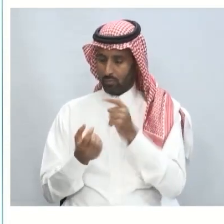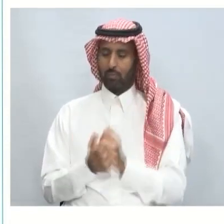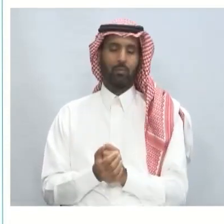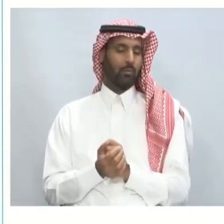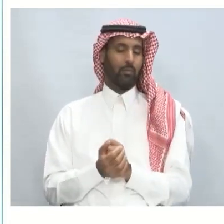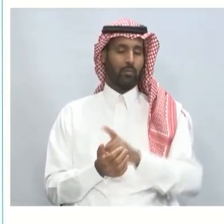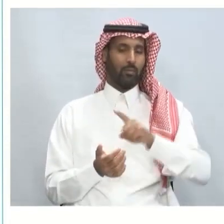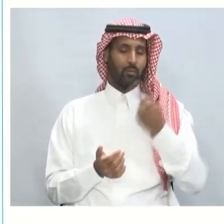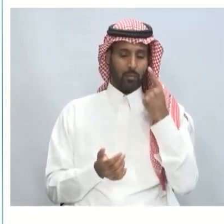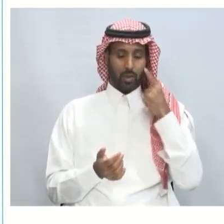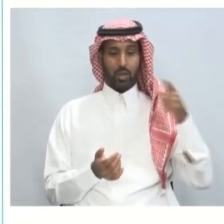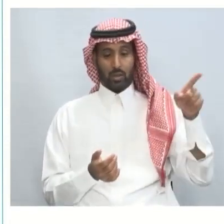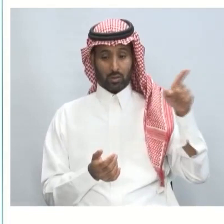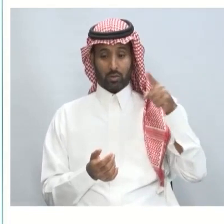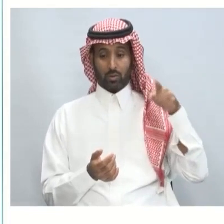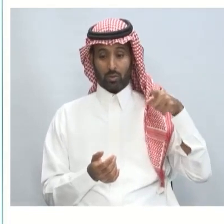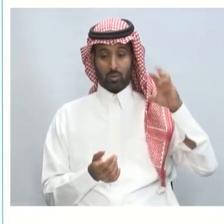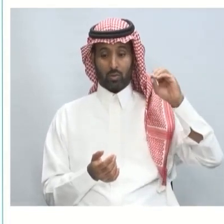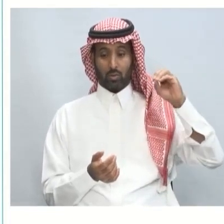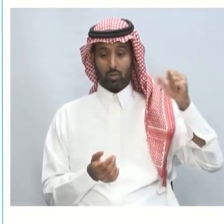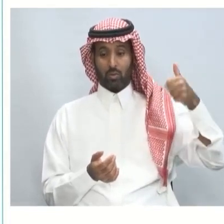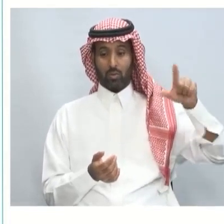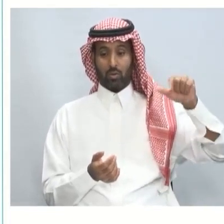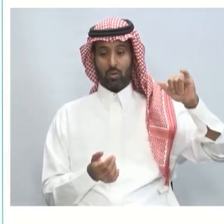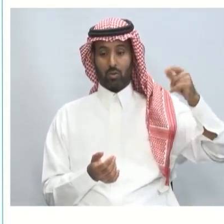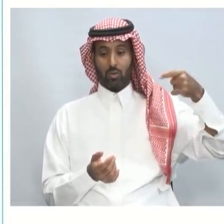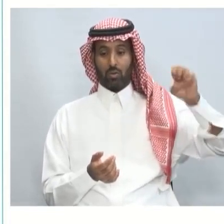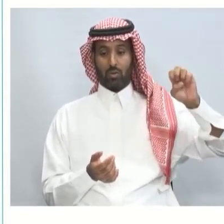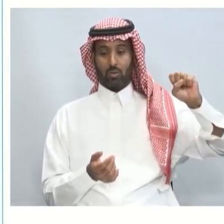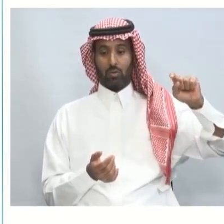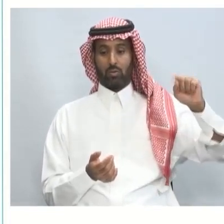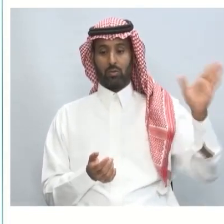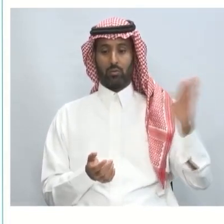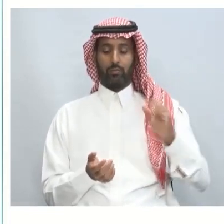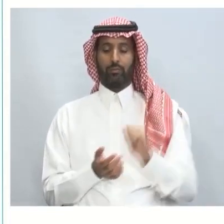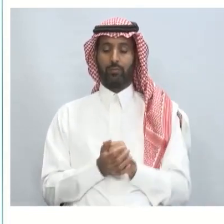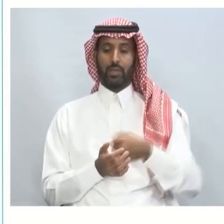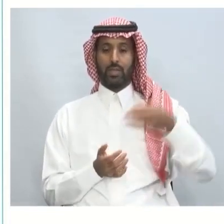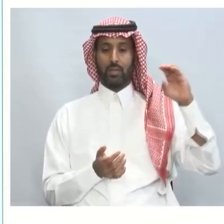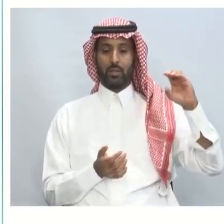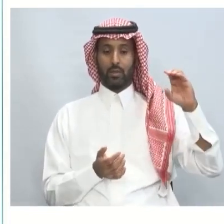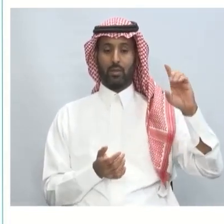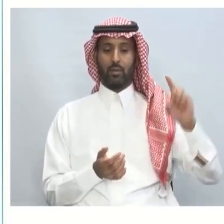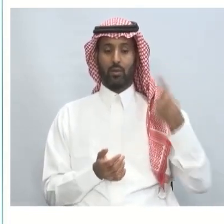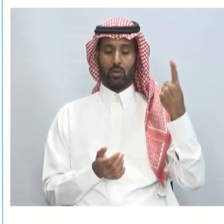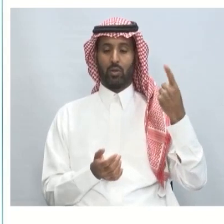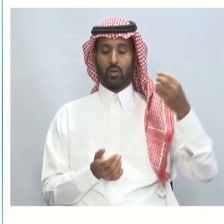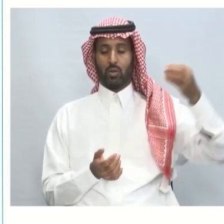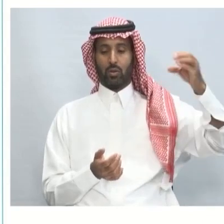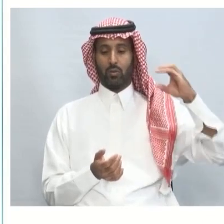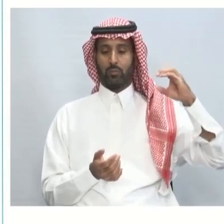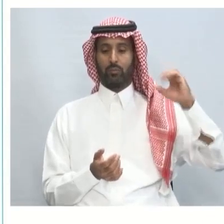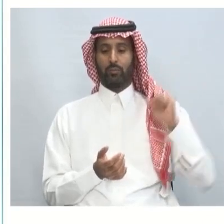So number one, a zoologist. Yes, that's correct. It's the letter C, the person who